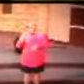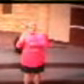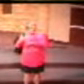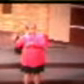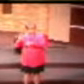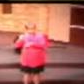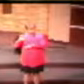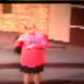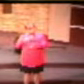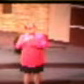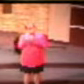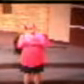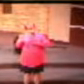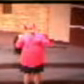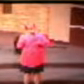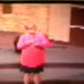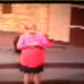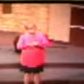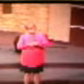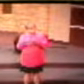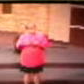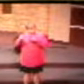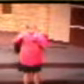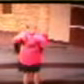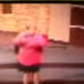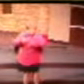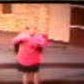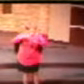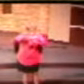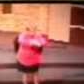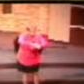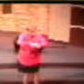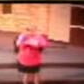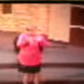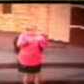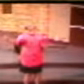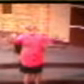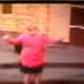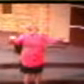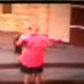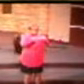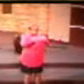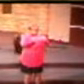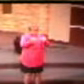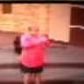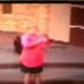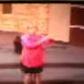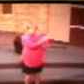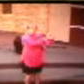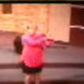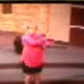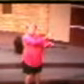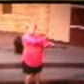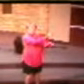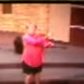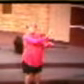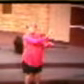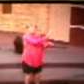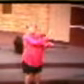to take me across the border to visit Juarez. I want to see the